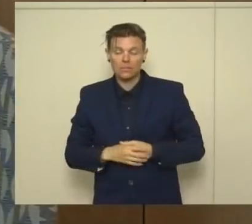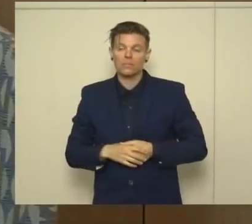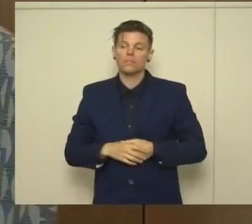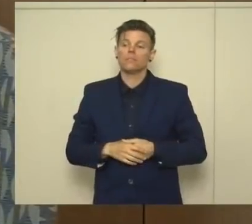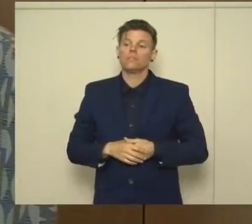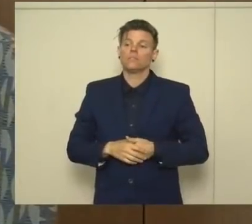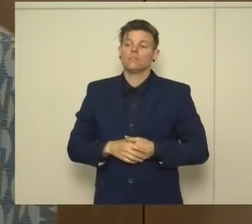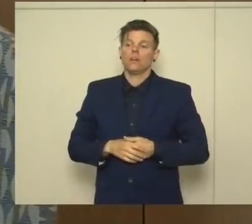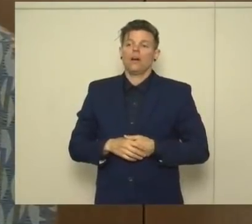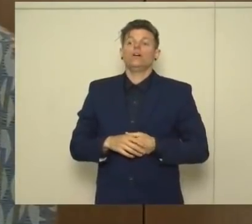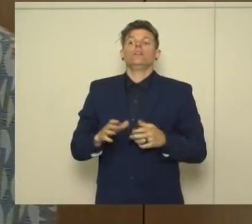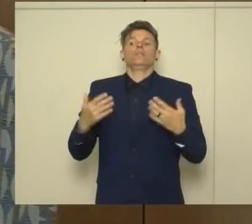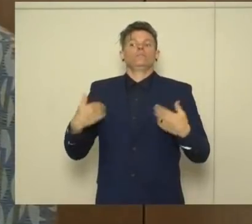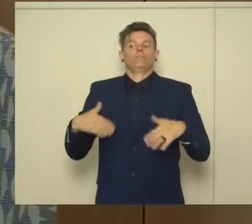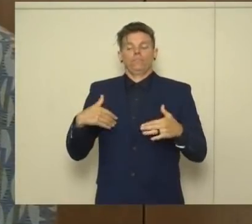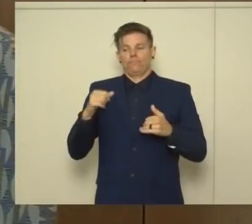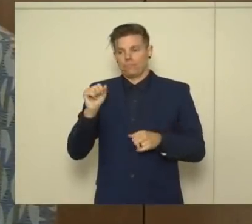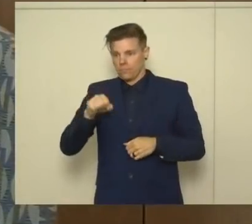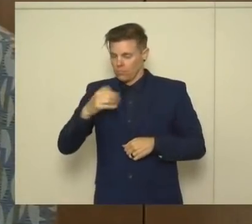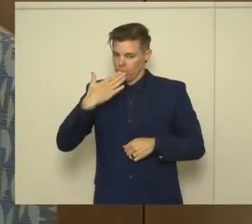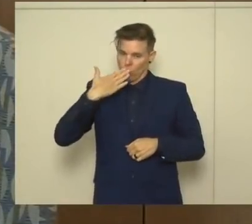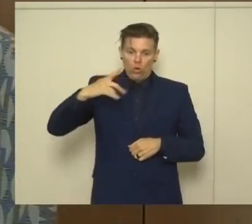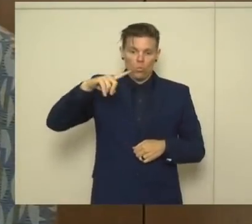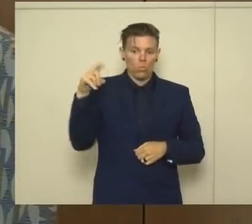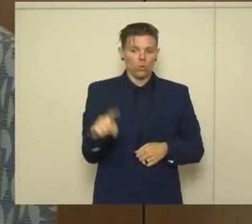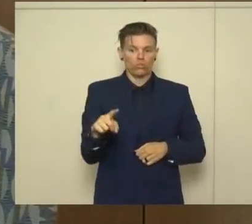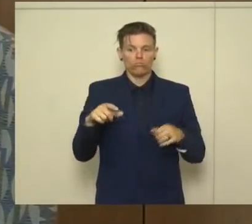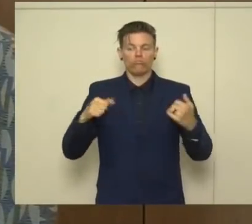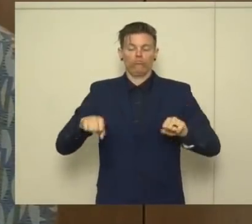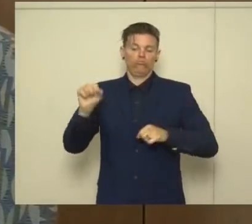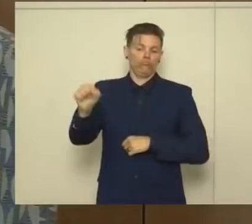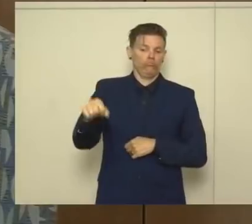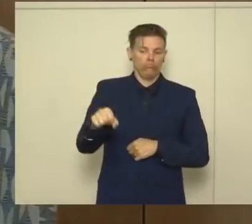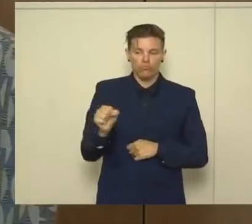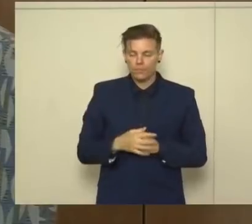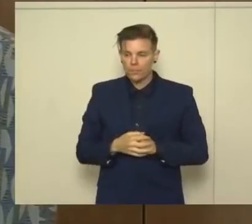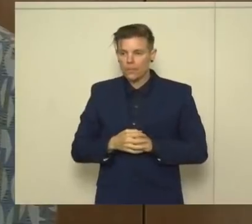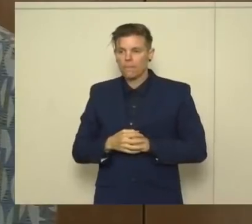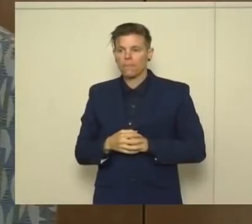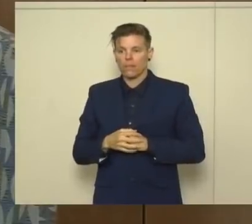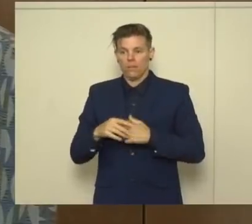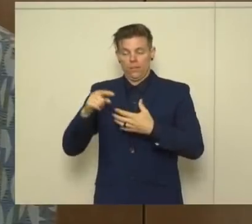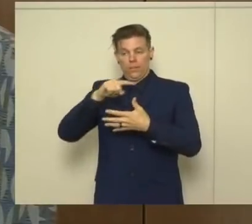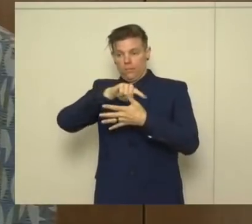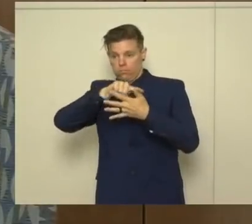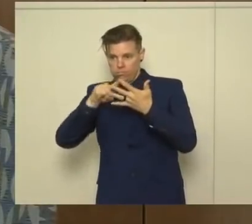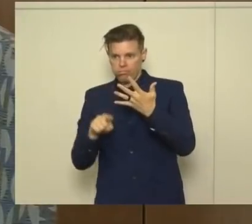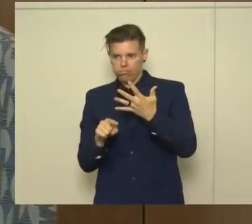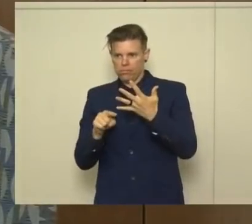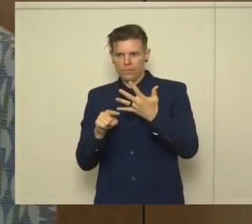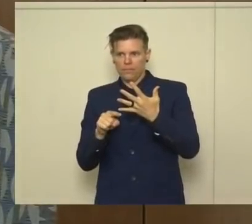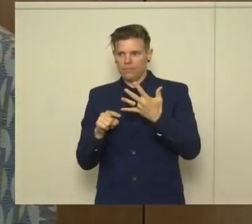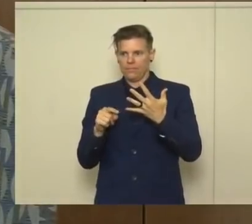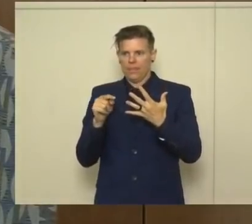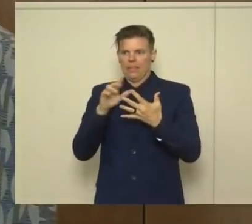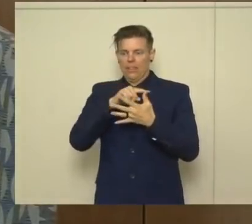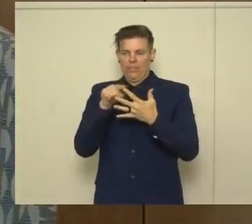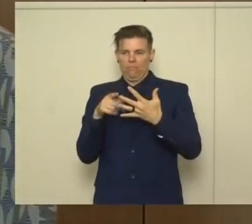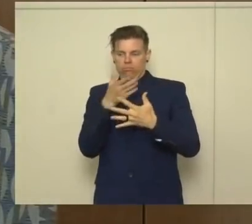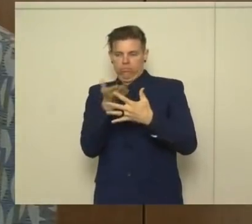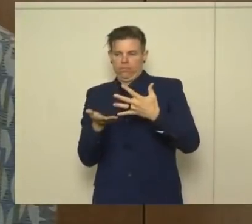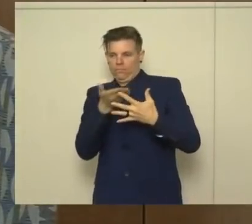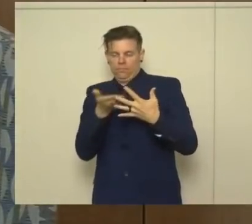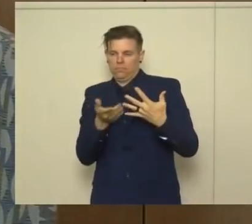important question, so thank you. It's not in the great gating criteria directly, and Dr. Scrace may disagree with how